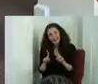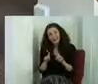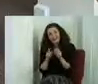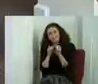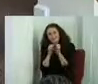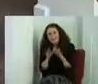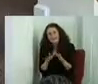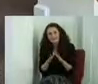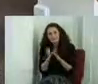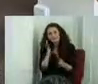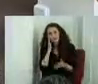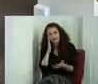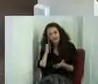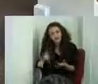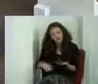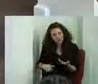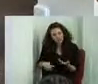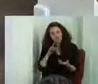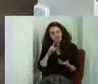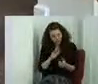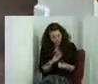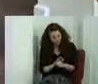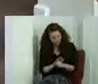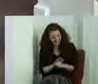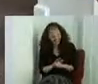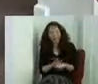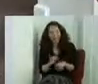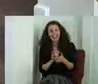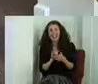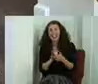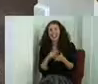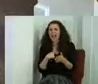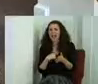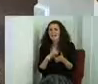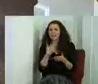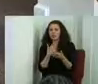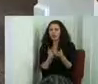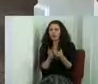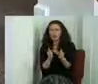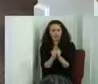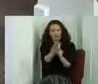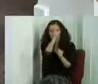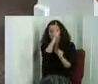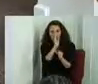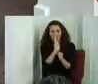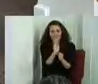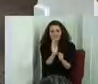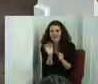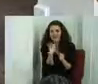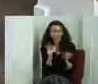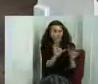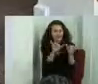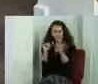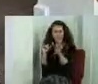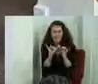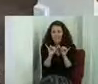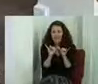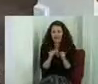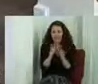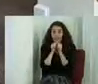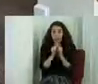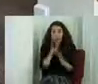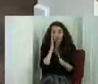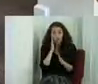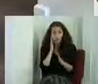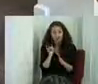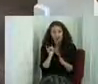that Jesus is mine, that I'm good with God just as I am. And that in that blessed assurance, in that knowledge that